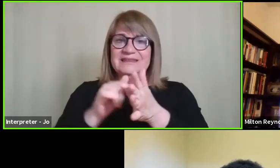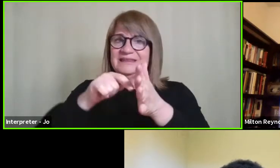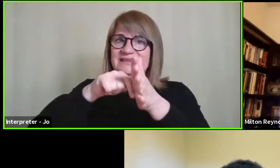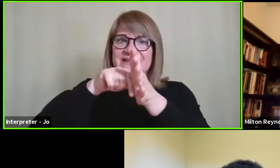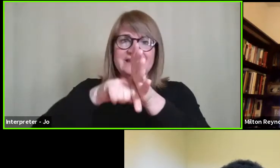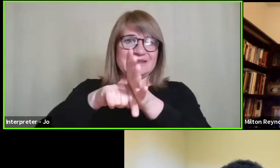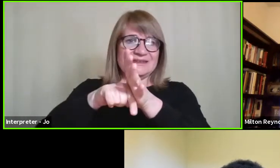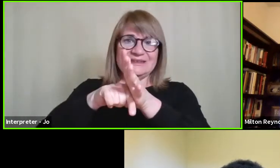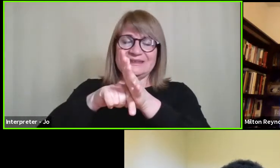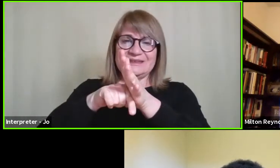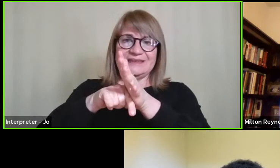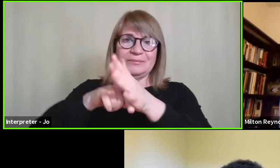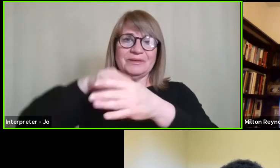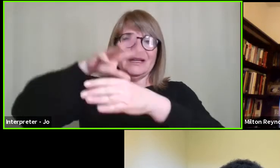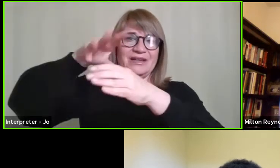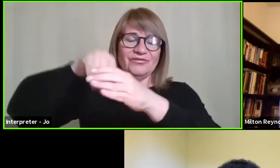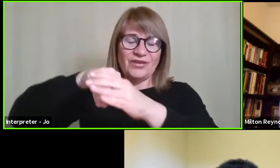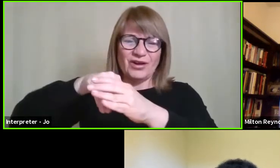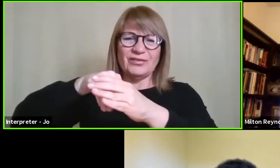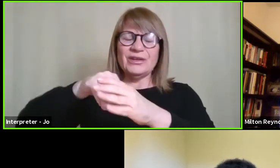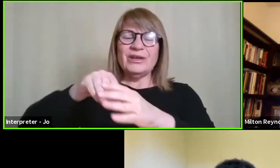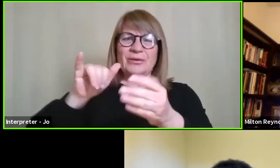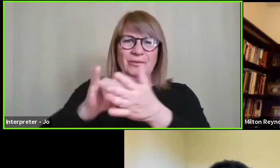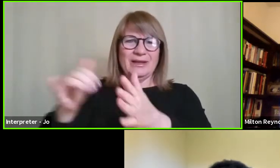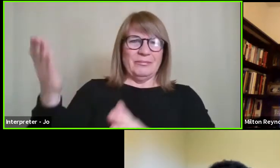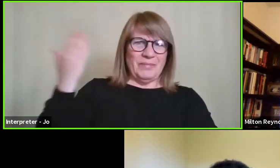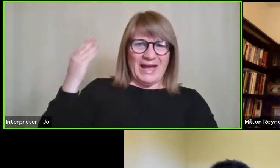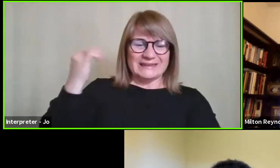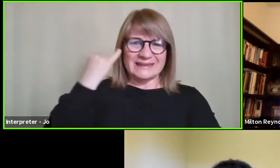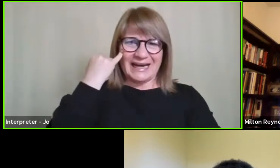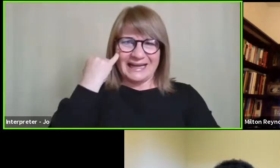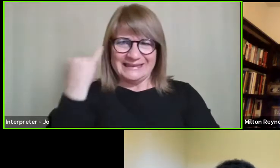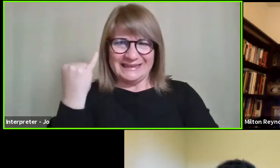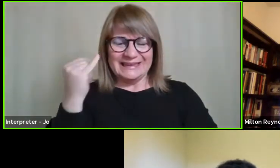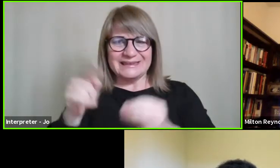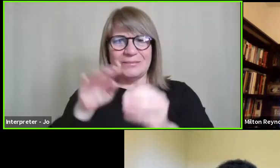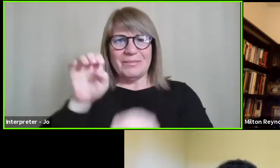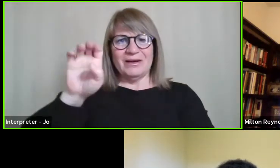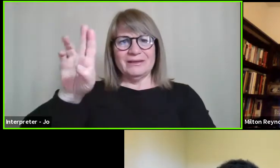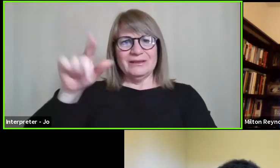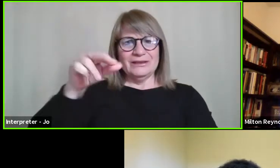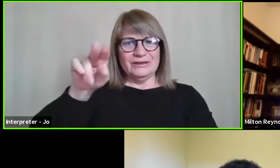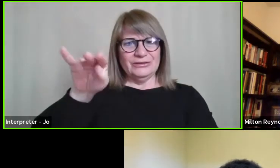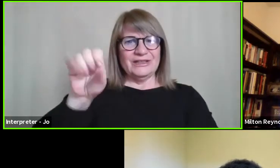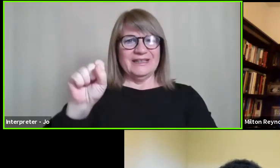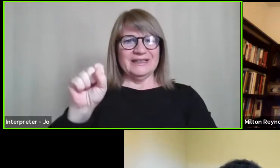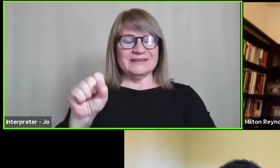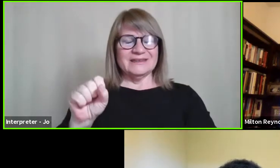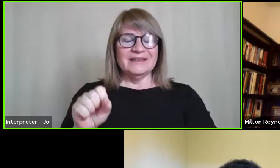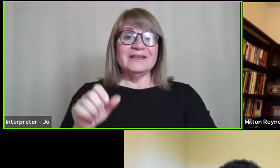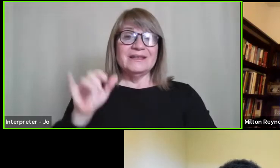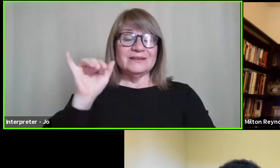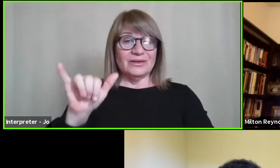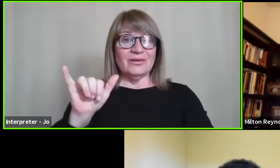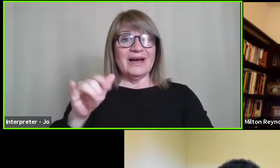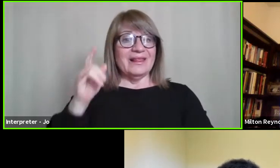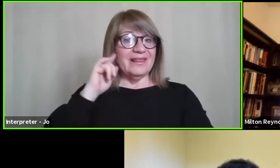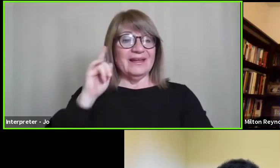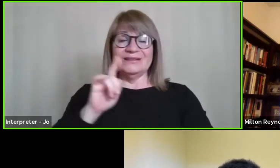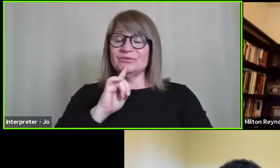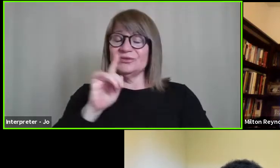practices and ideas so um that's where i see um you know this examination of history can be quite